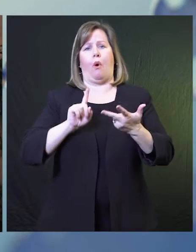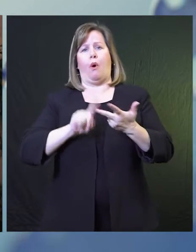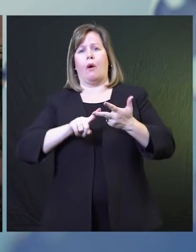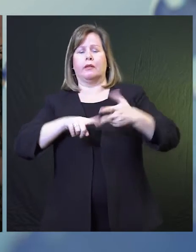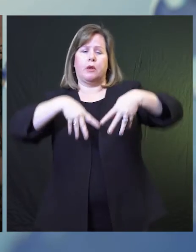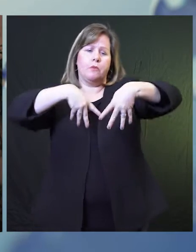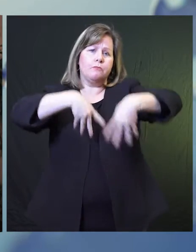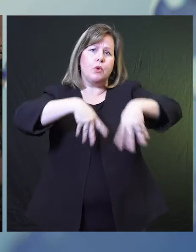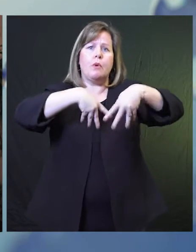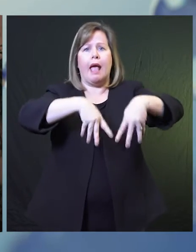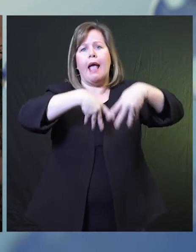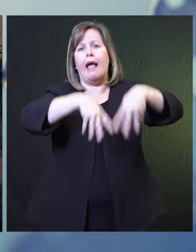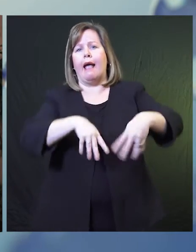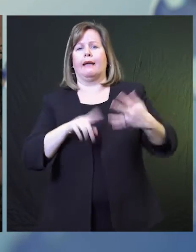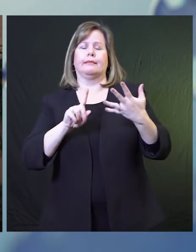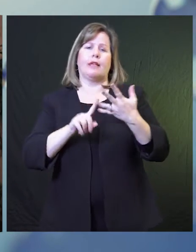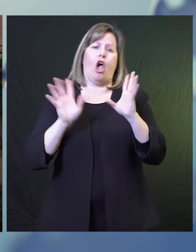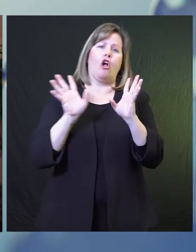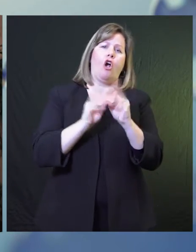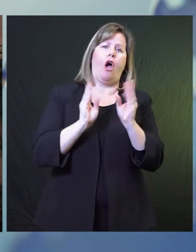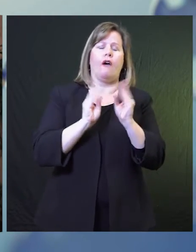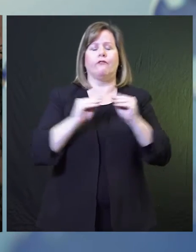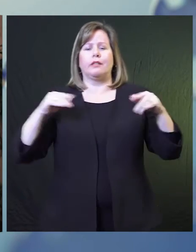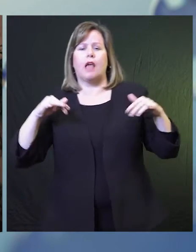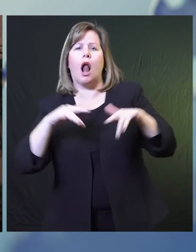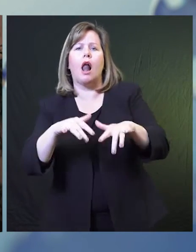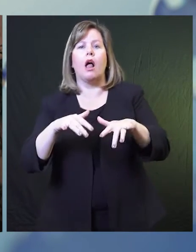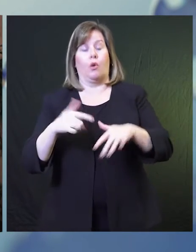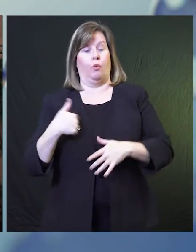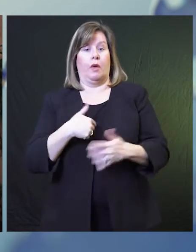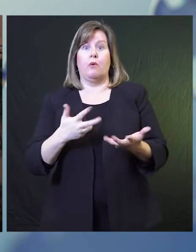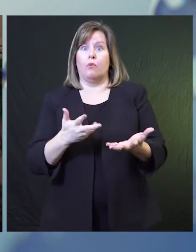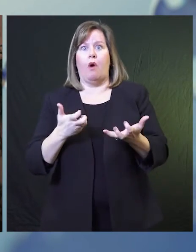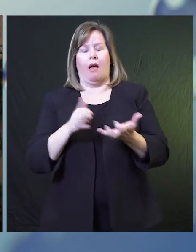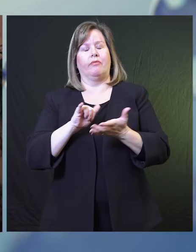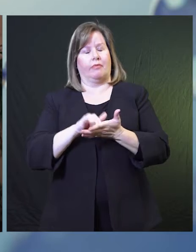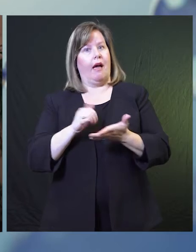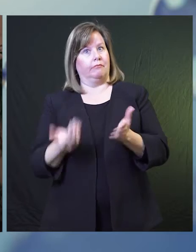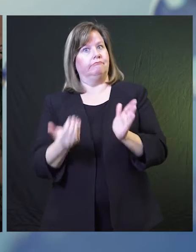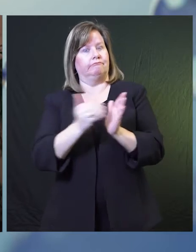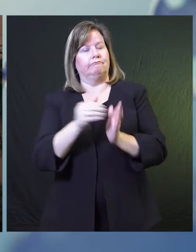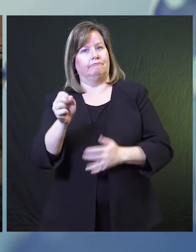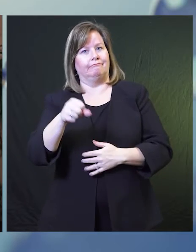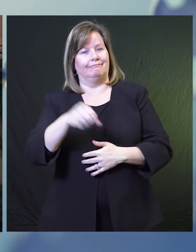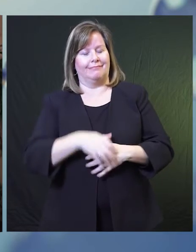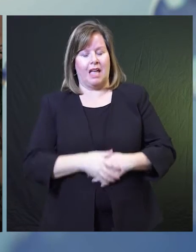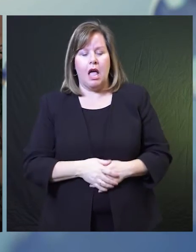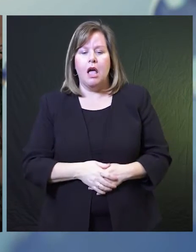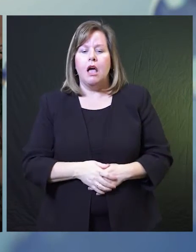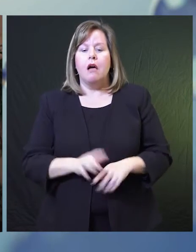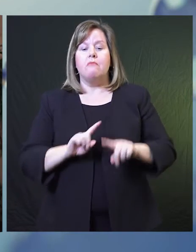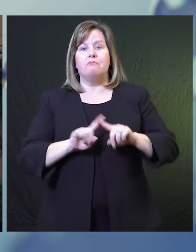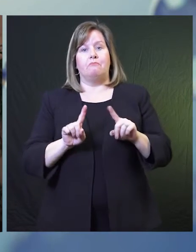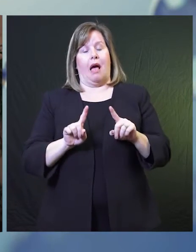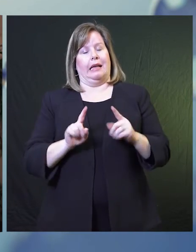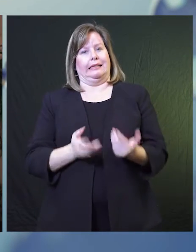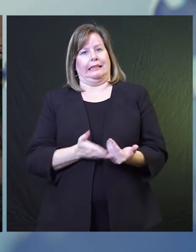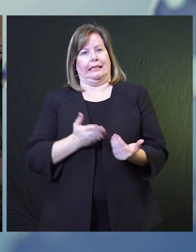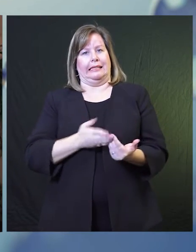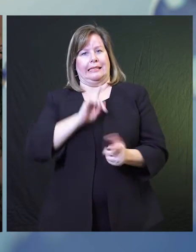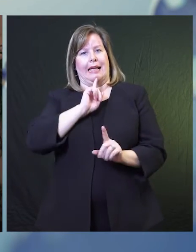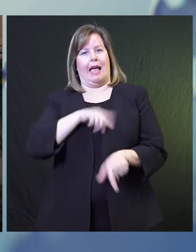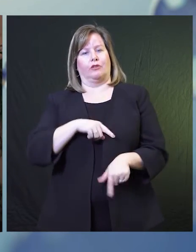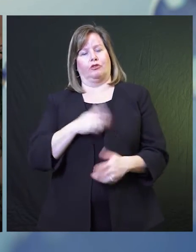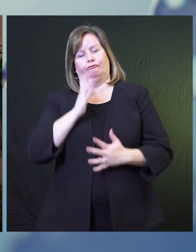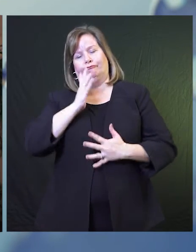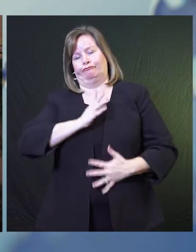and conferences and all these things that we want very badly to bring back. And the easy answer, unfortunately, is that I don't